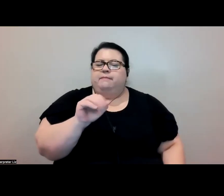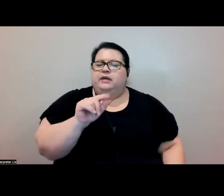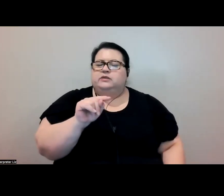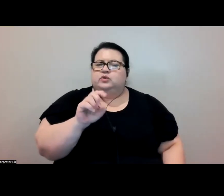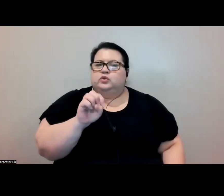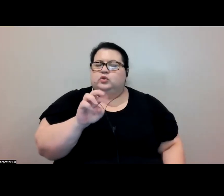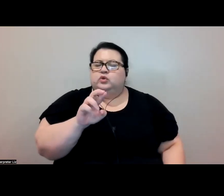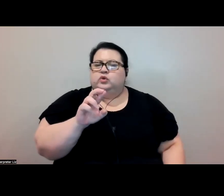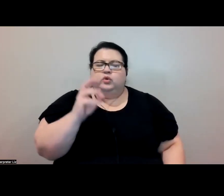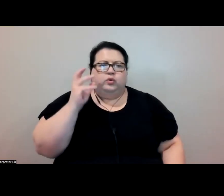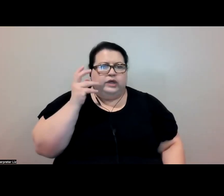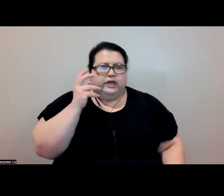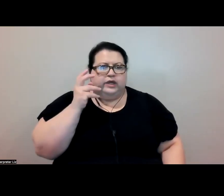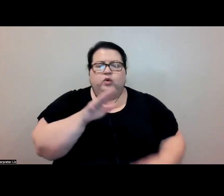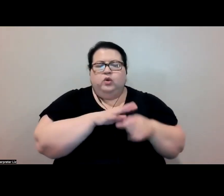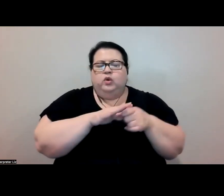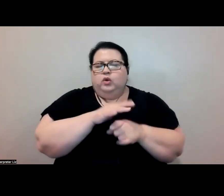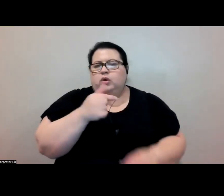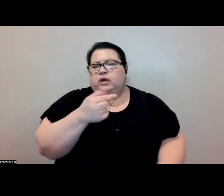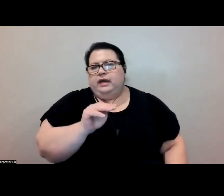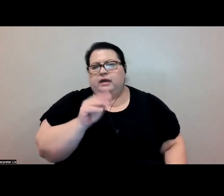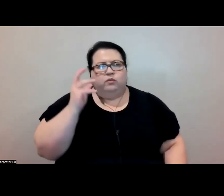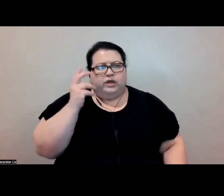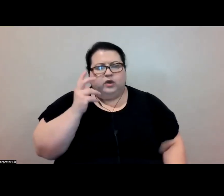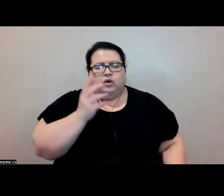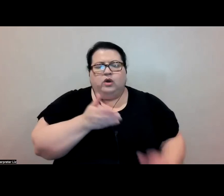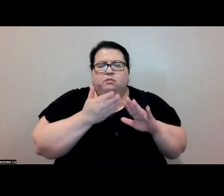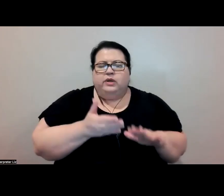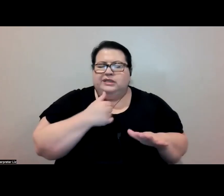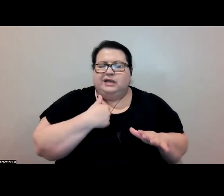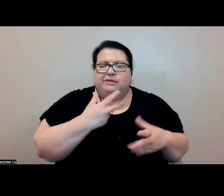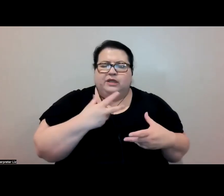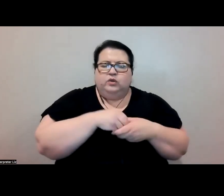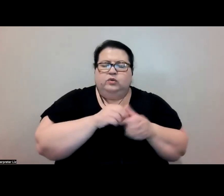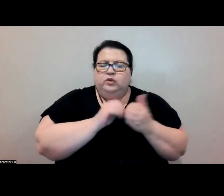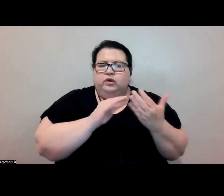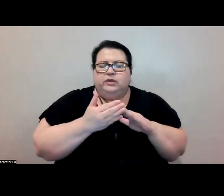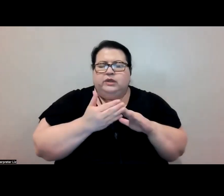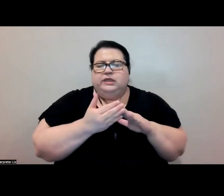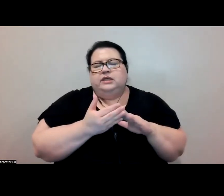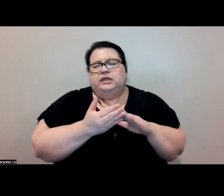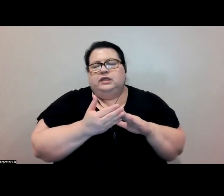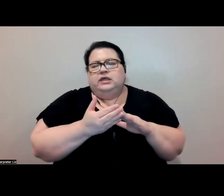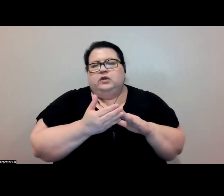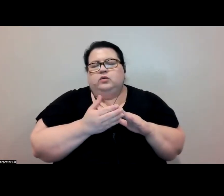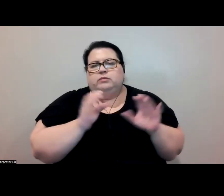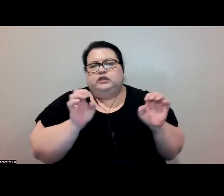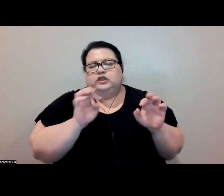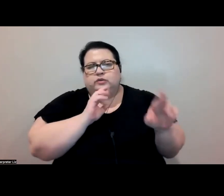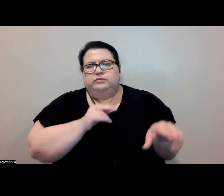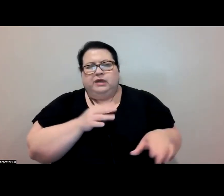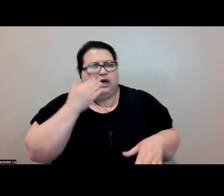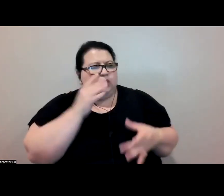local ham radio operators has been further integrated into your community's emergency response. I know you commented on